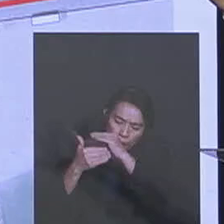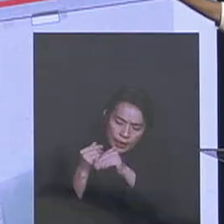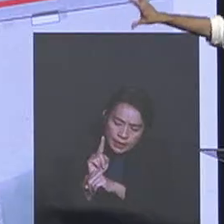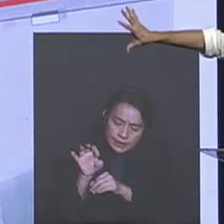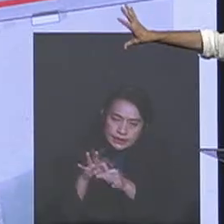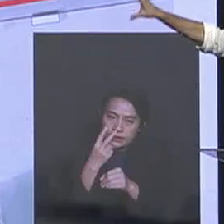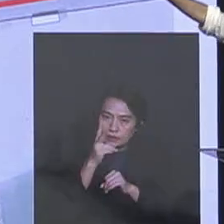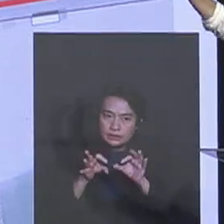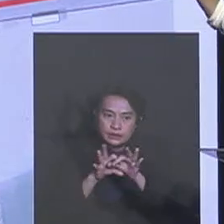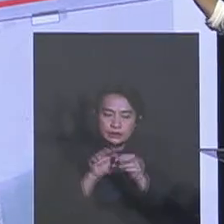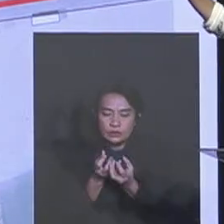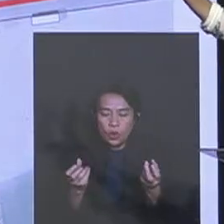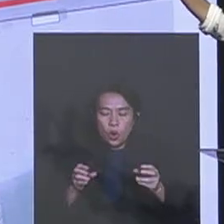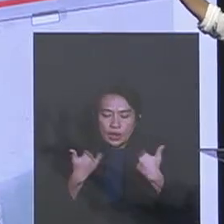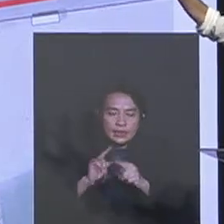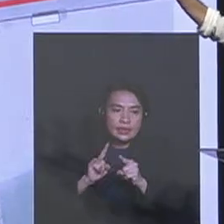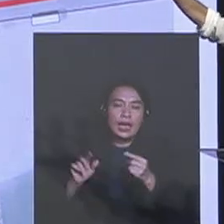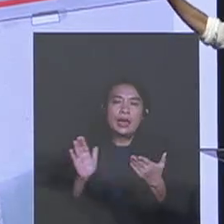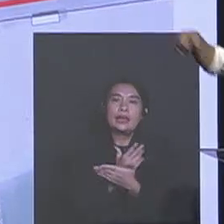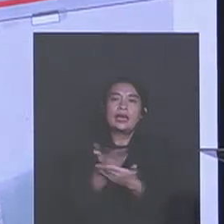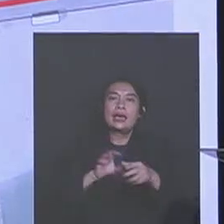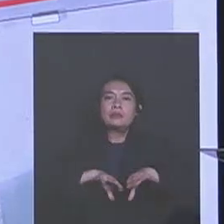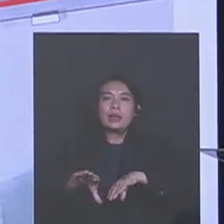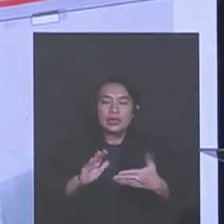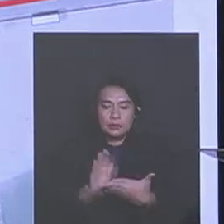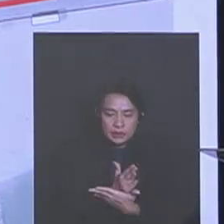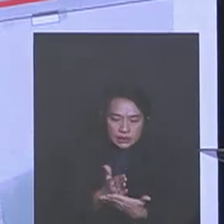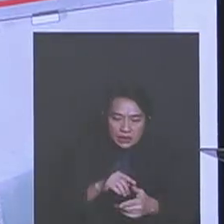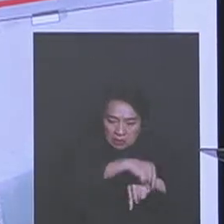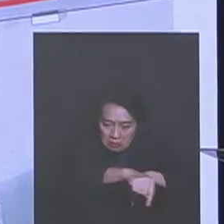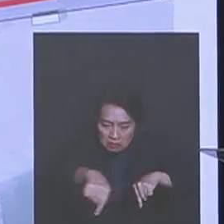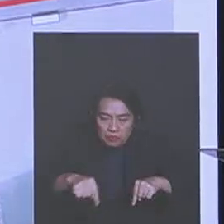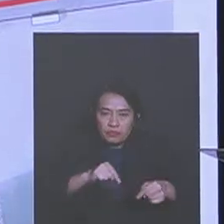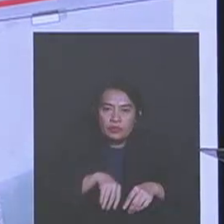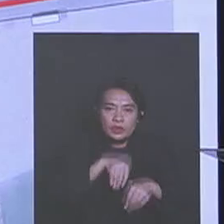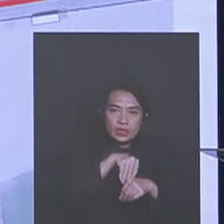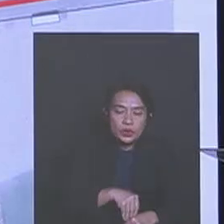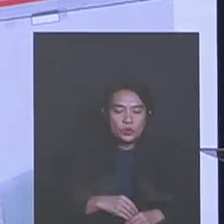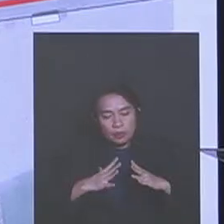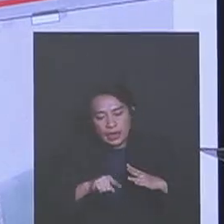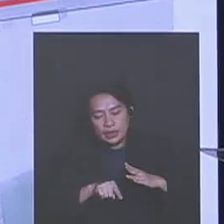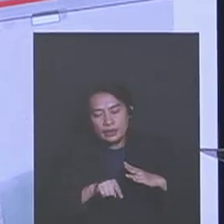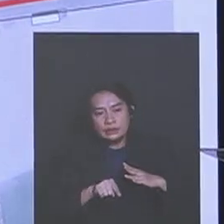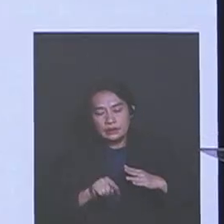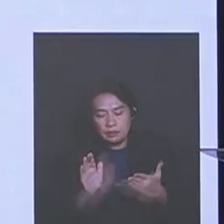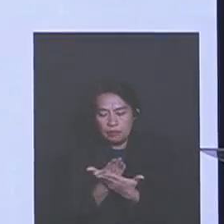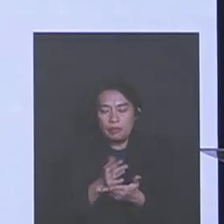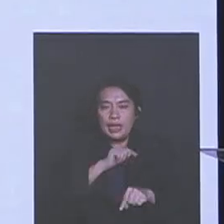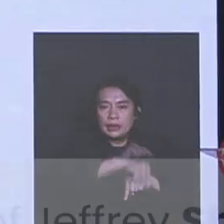there's a lot of residential. A lot of people live there, and so thinking about this neighborhood from the resident standpoint as